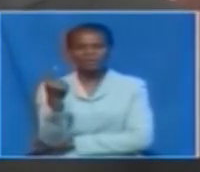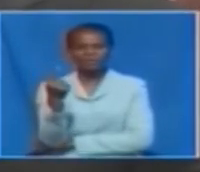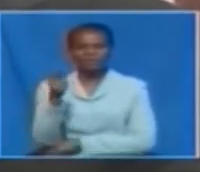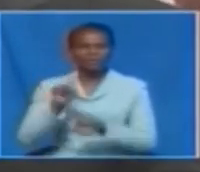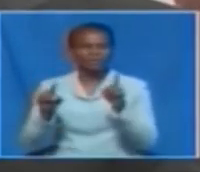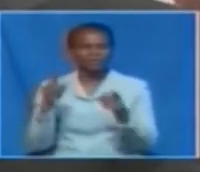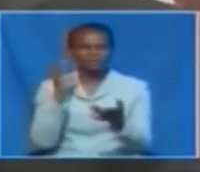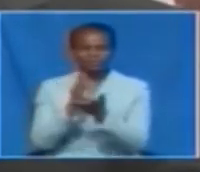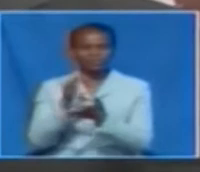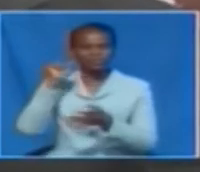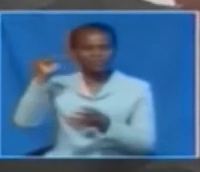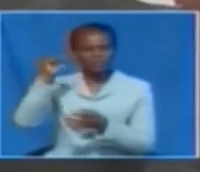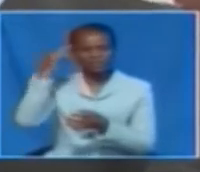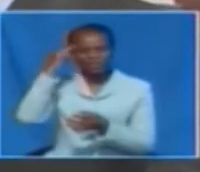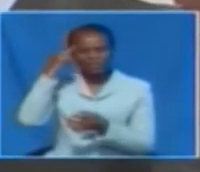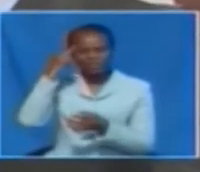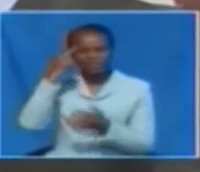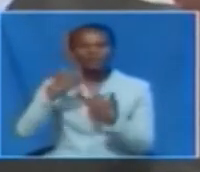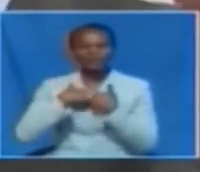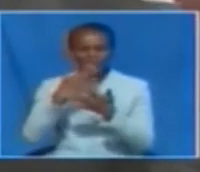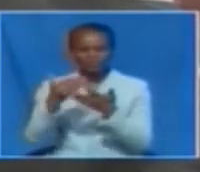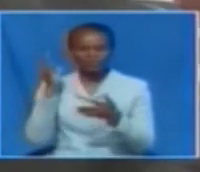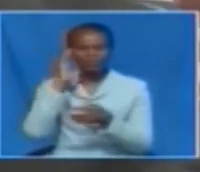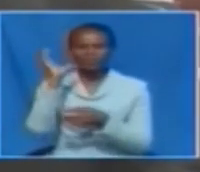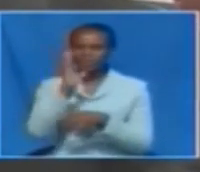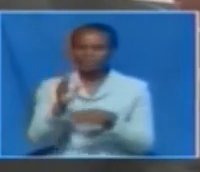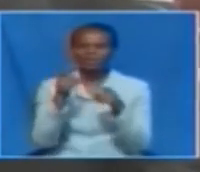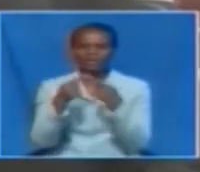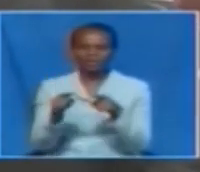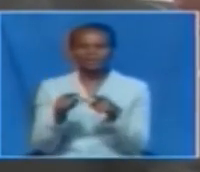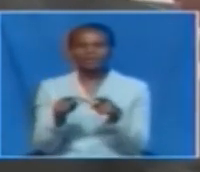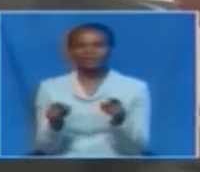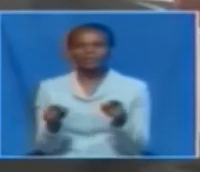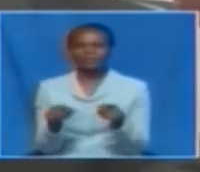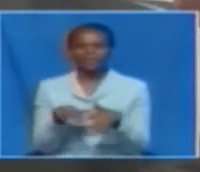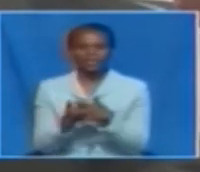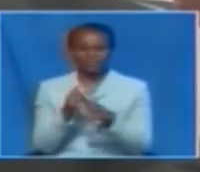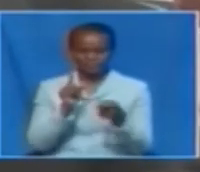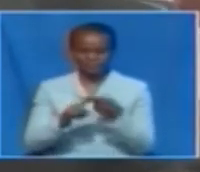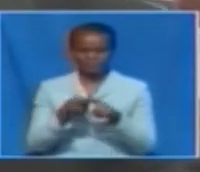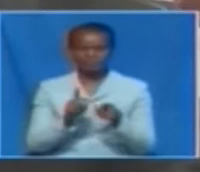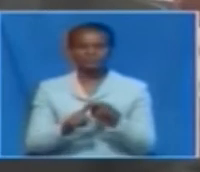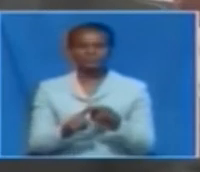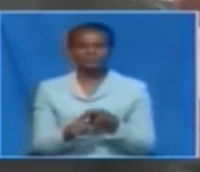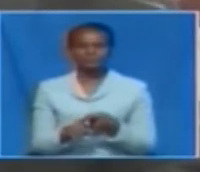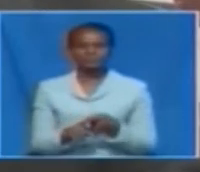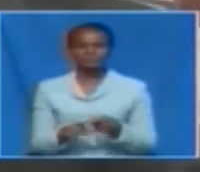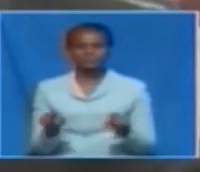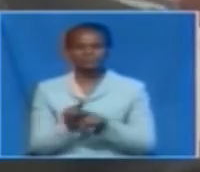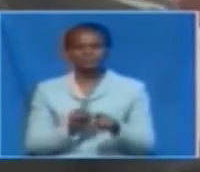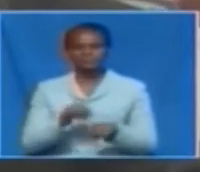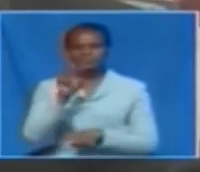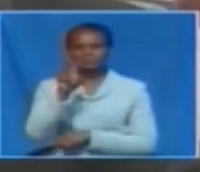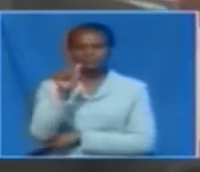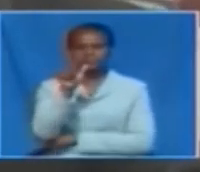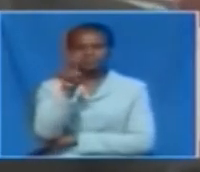stop Mr. Sata to think that there's something that will never happen to me that our colleagues need to know. The value that God has